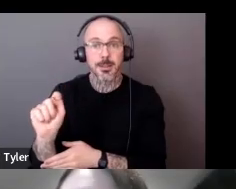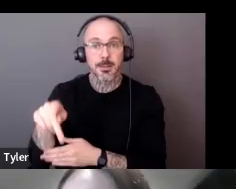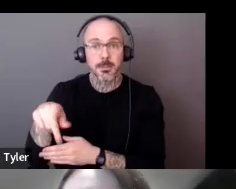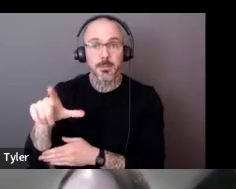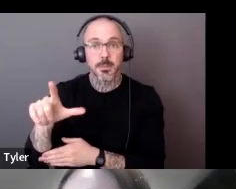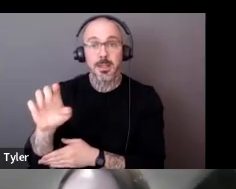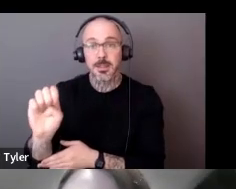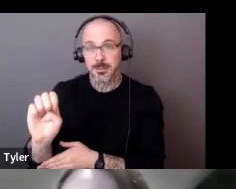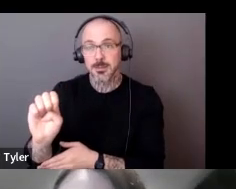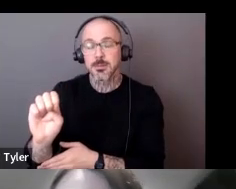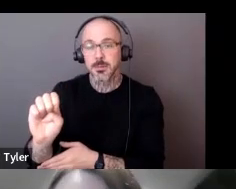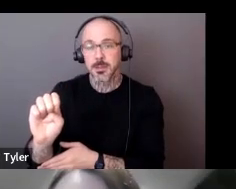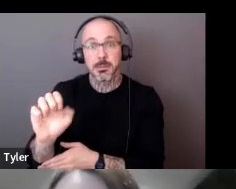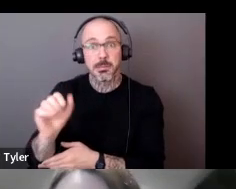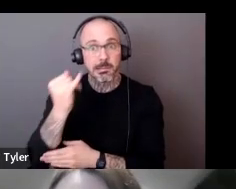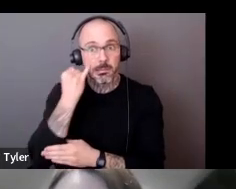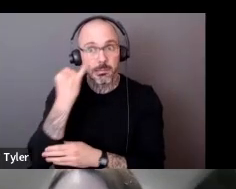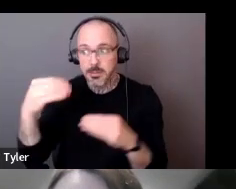that.